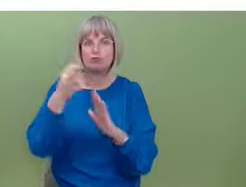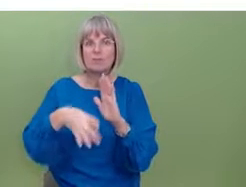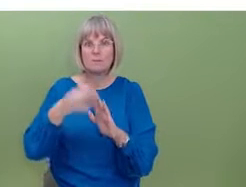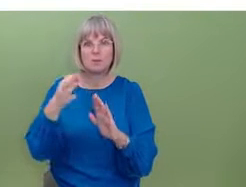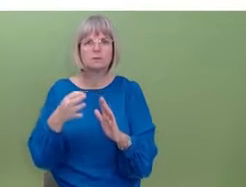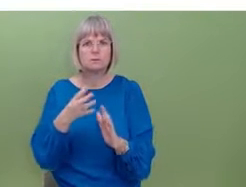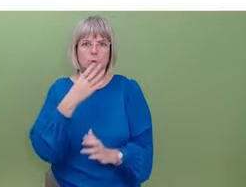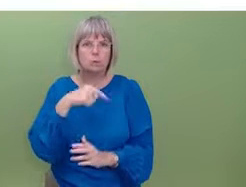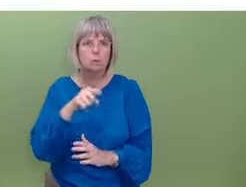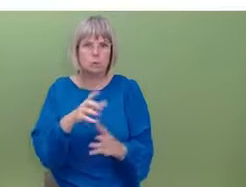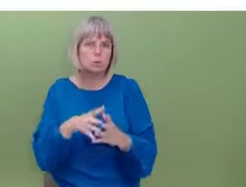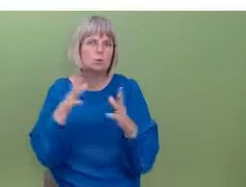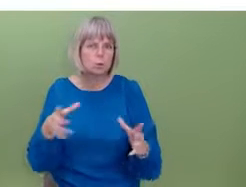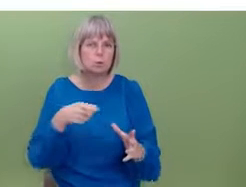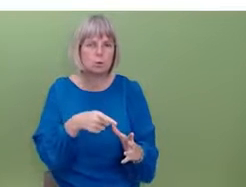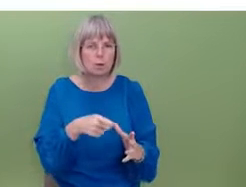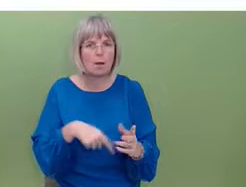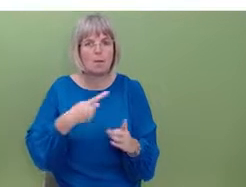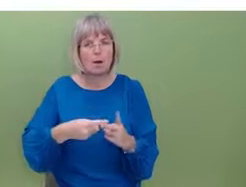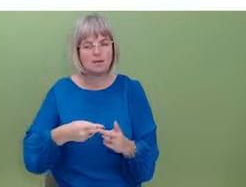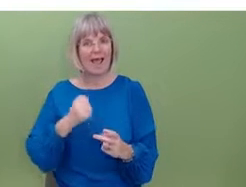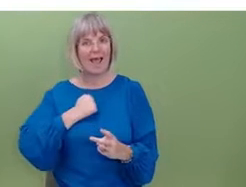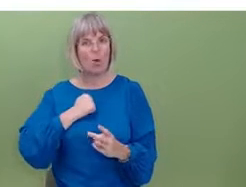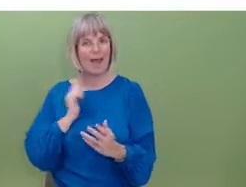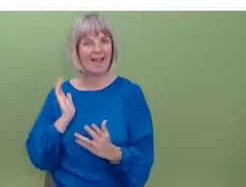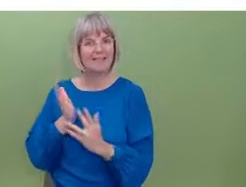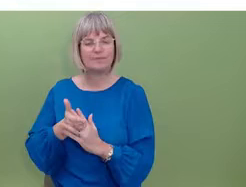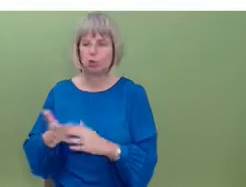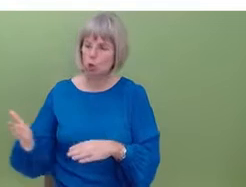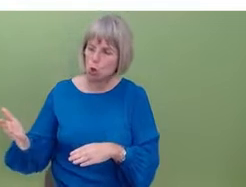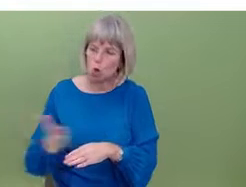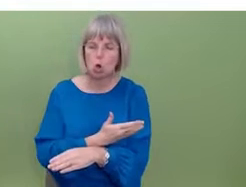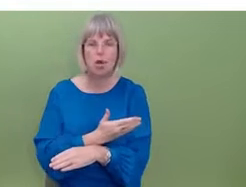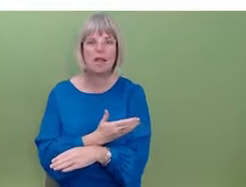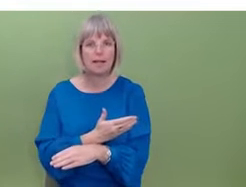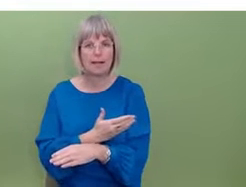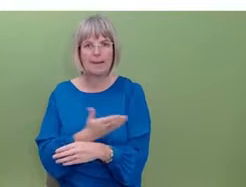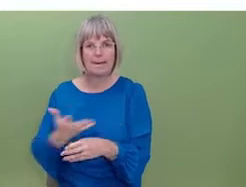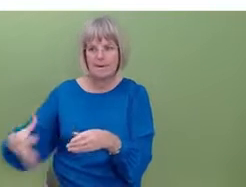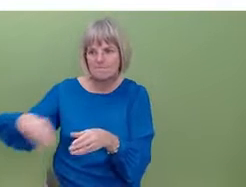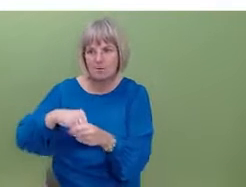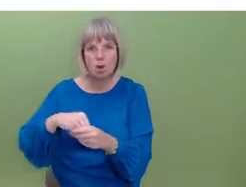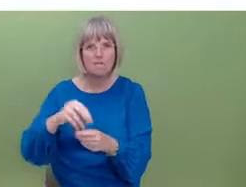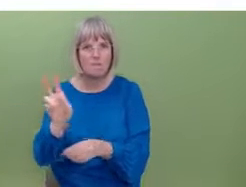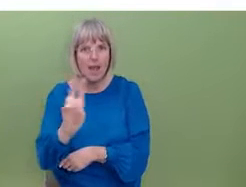important that we make our interventions early, involve parents,